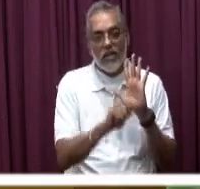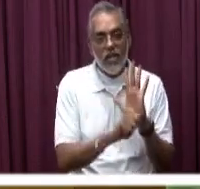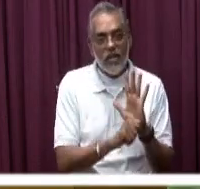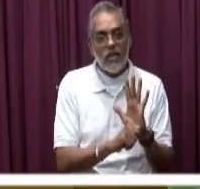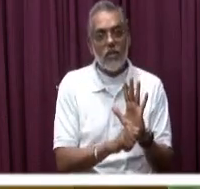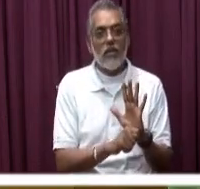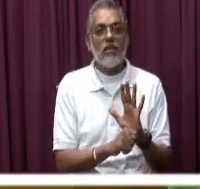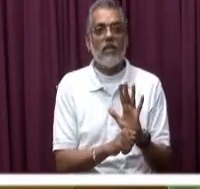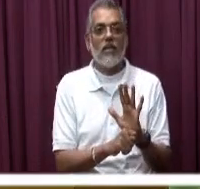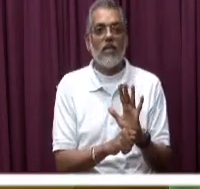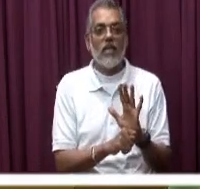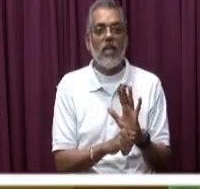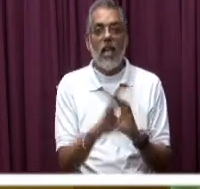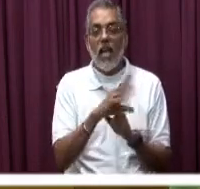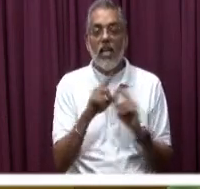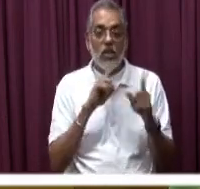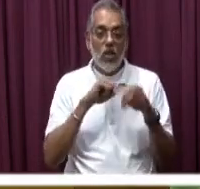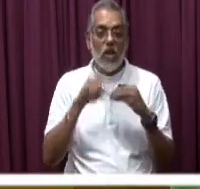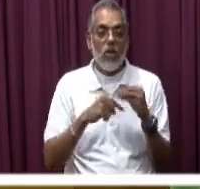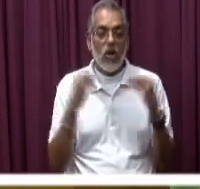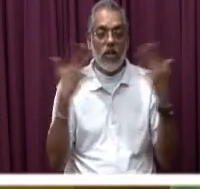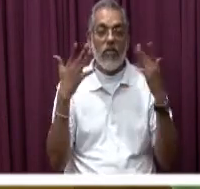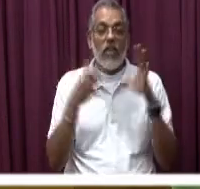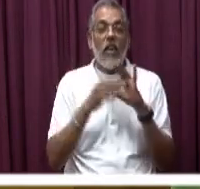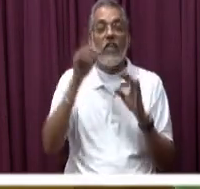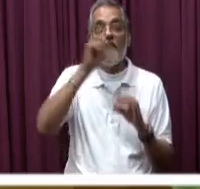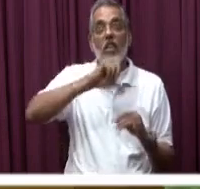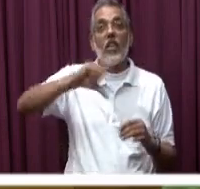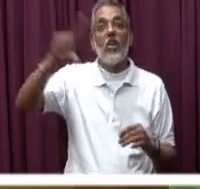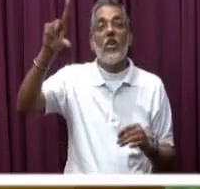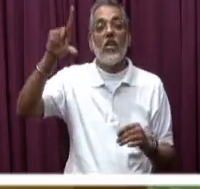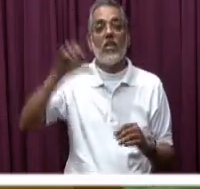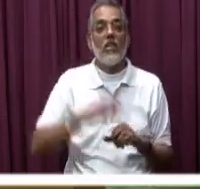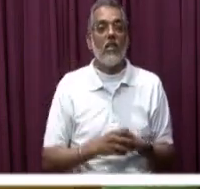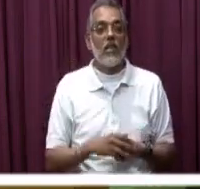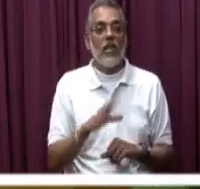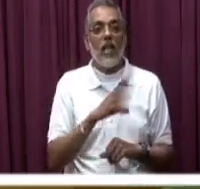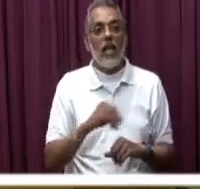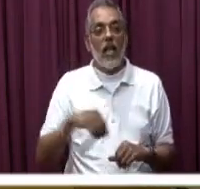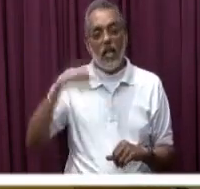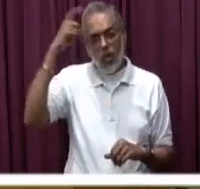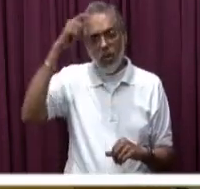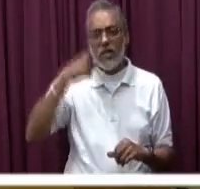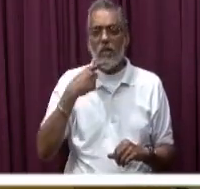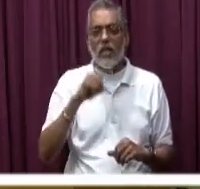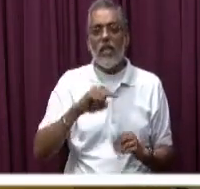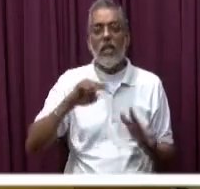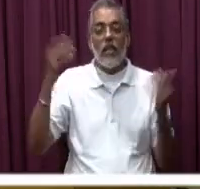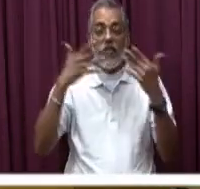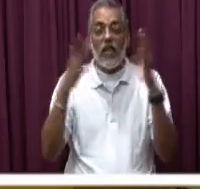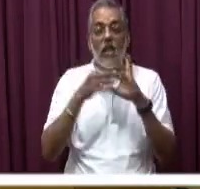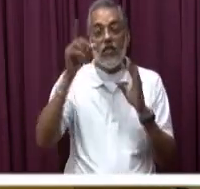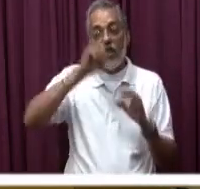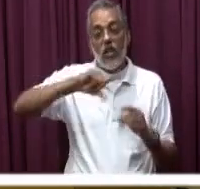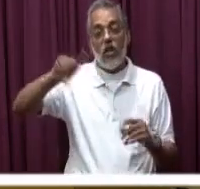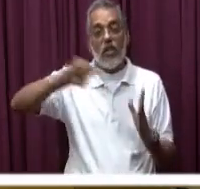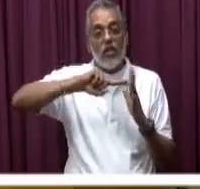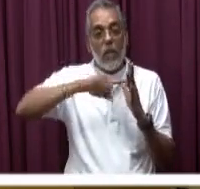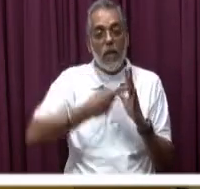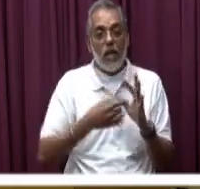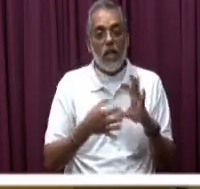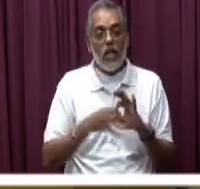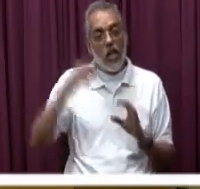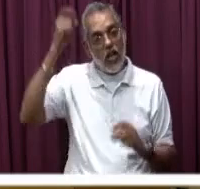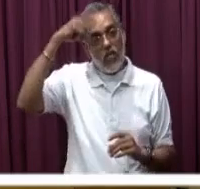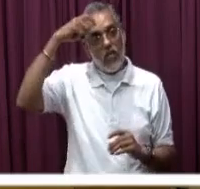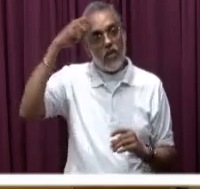Lord. And the wisdom literature says the fear of the Lord is the beginning of wisdom. The fear of the Lord